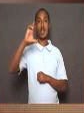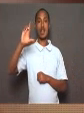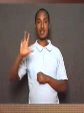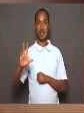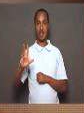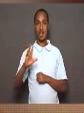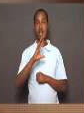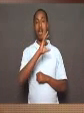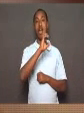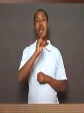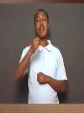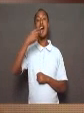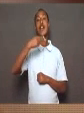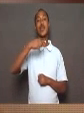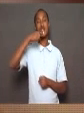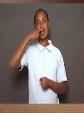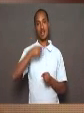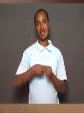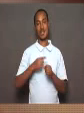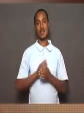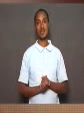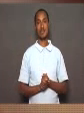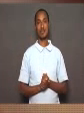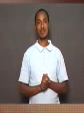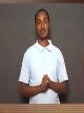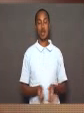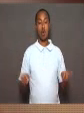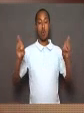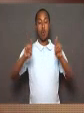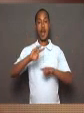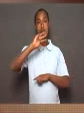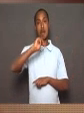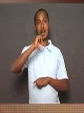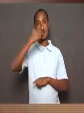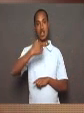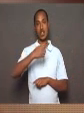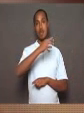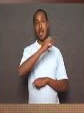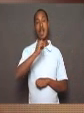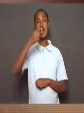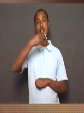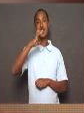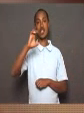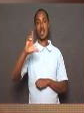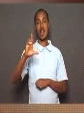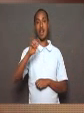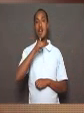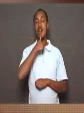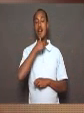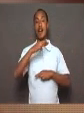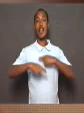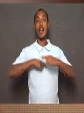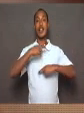chloride and hydrogen. When magnesium and hydrochloric acid